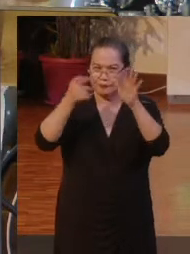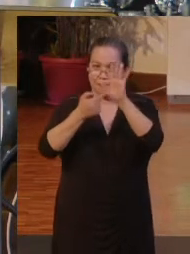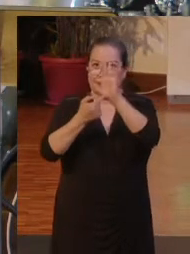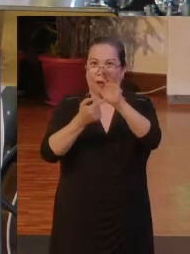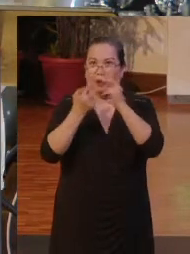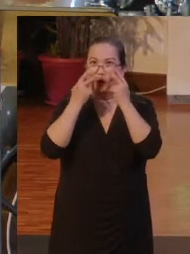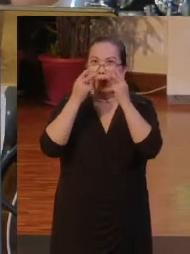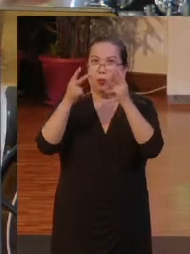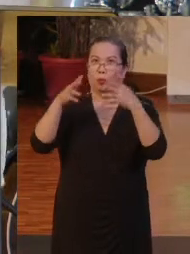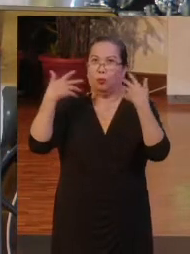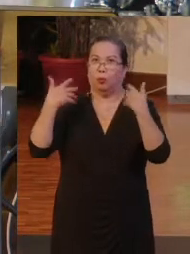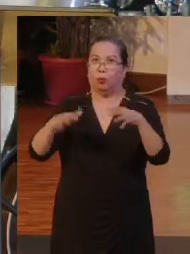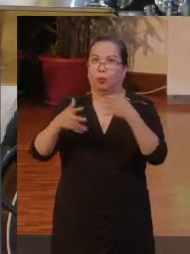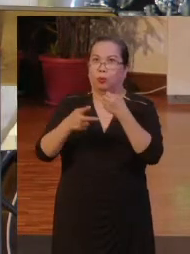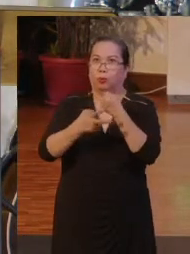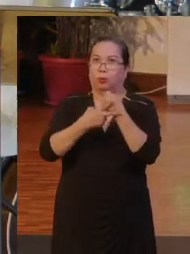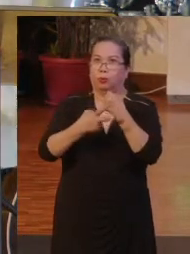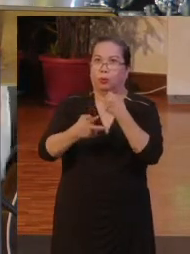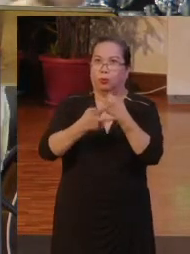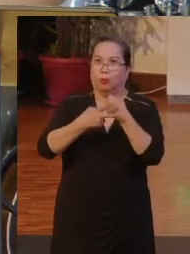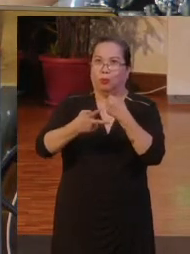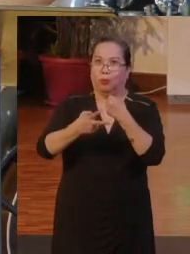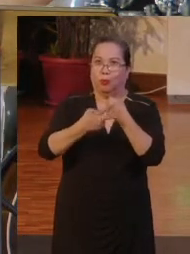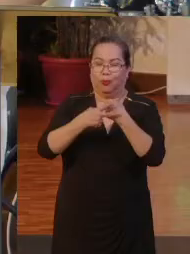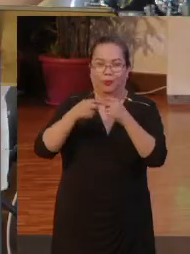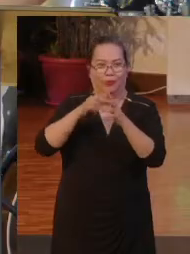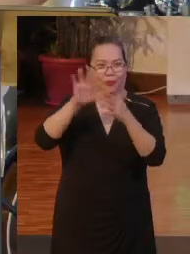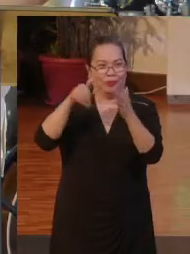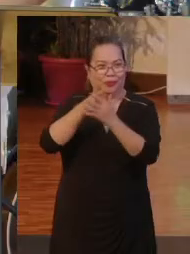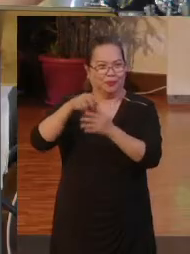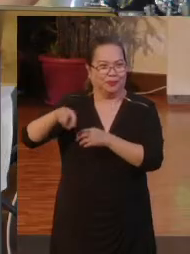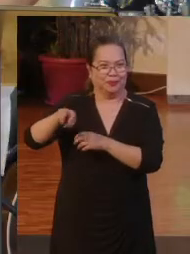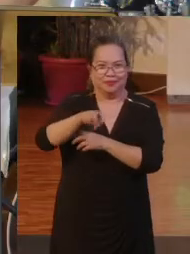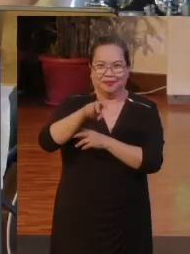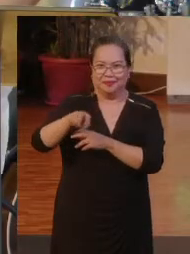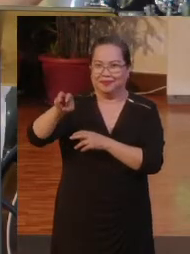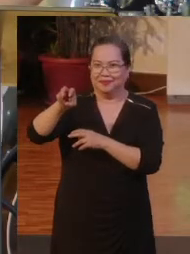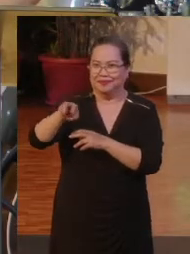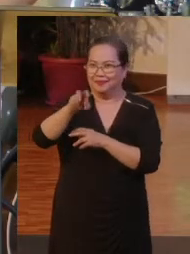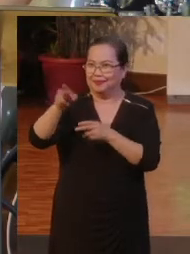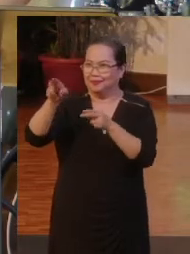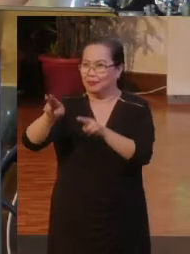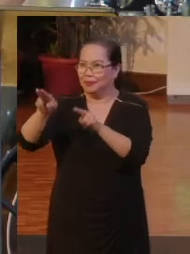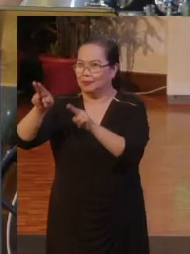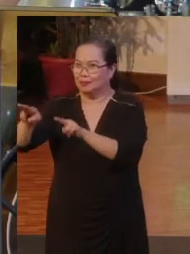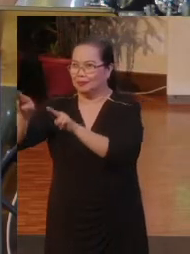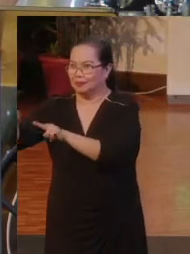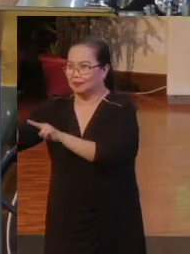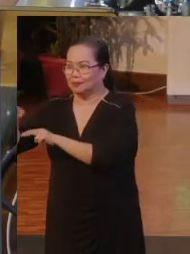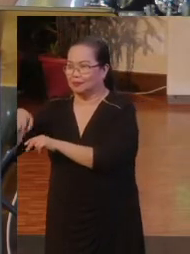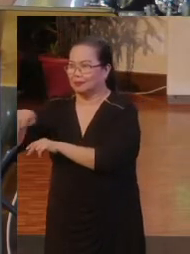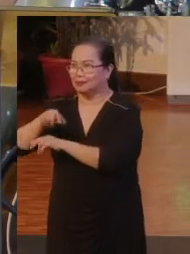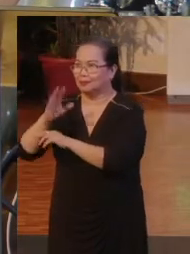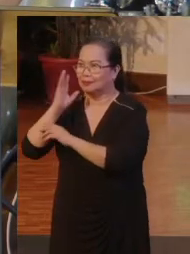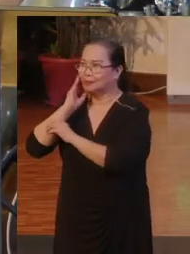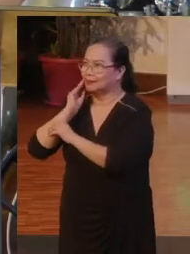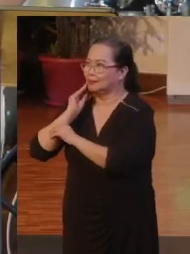sight and preserved us in all the way that we went and among all the peoples through whom we passed.